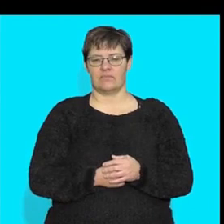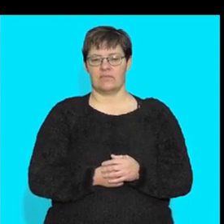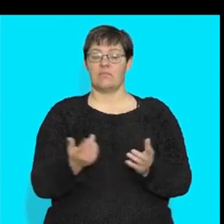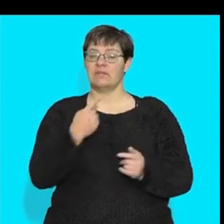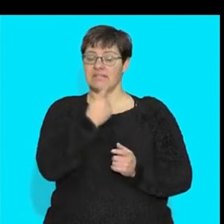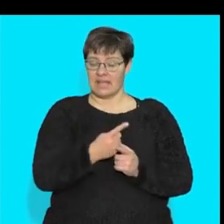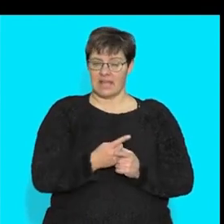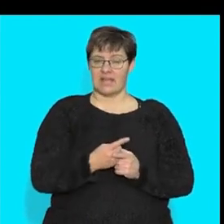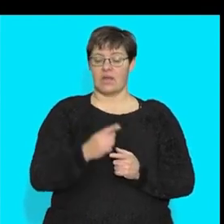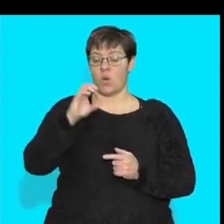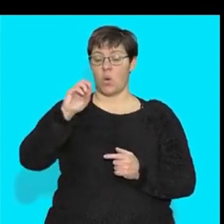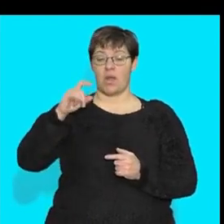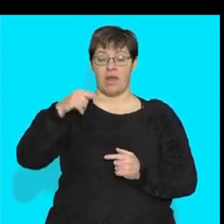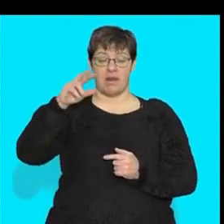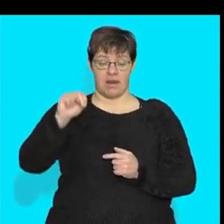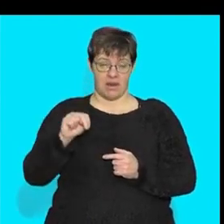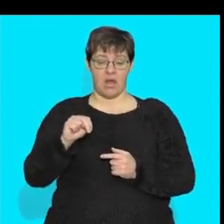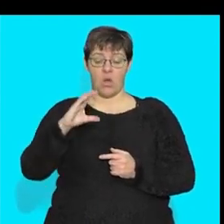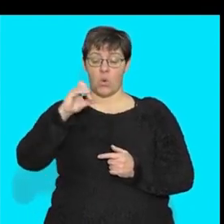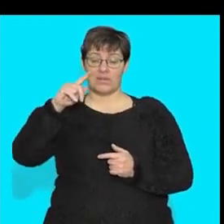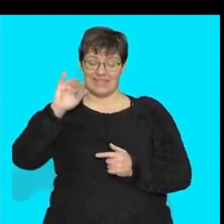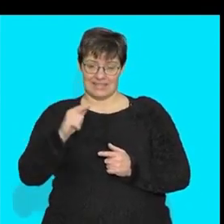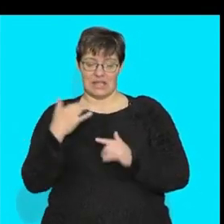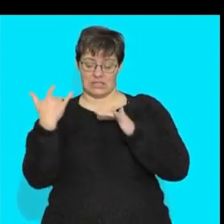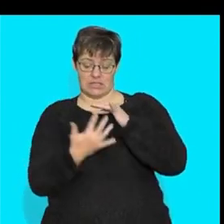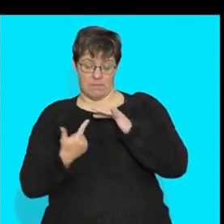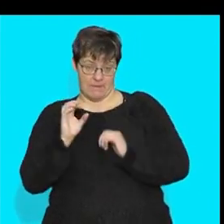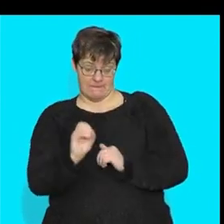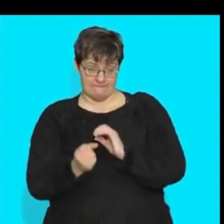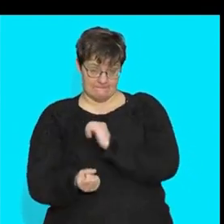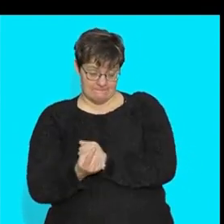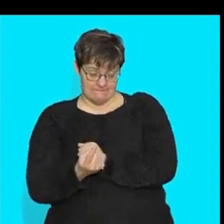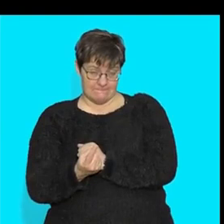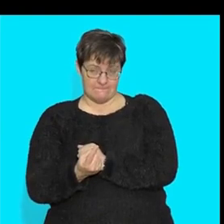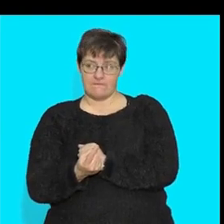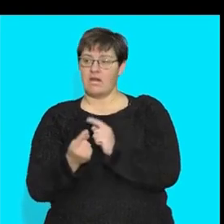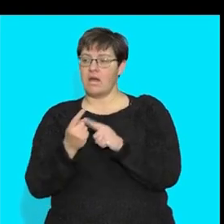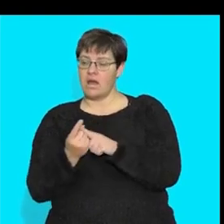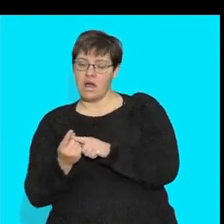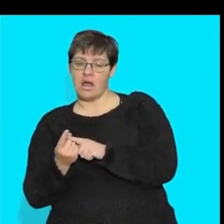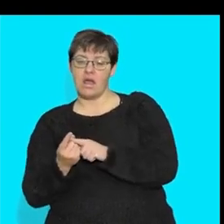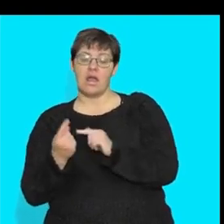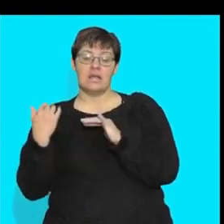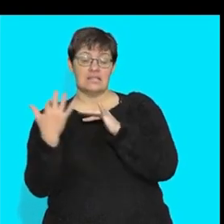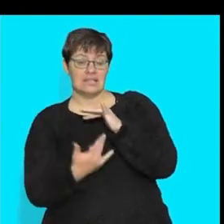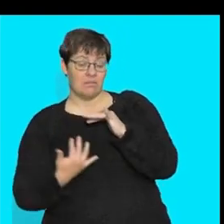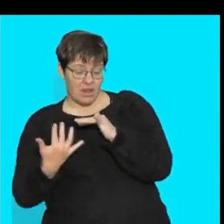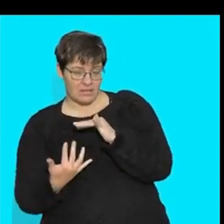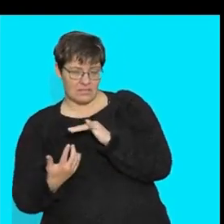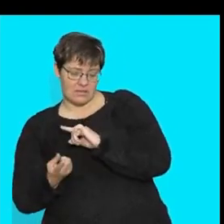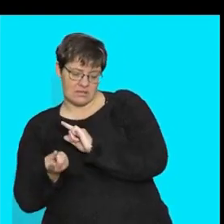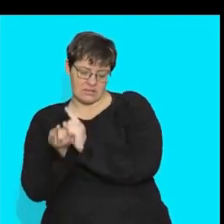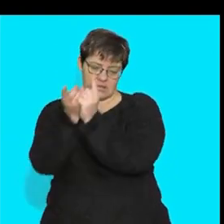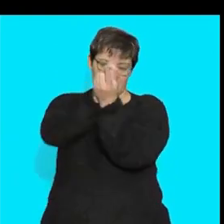So like I said, the organ of Corti is then stimulated here, right? And then it converts the stimulus into